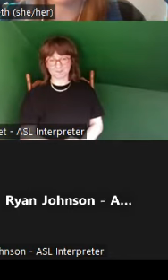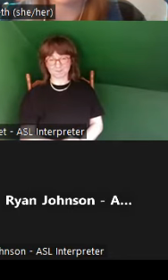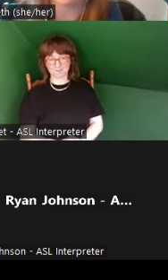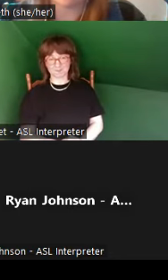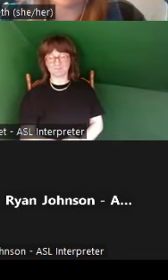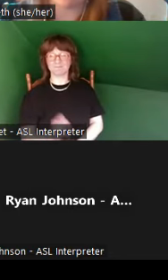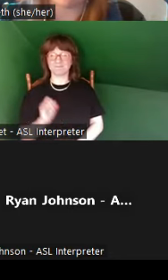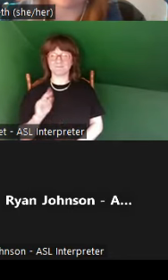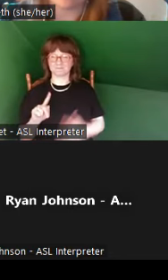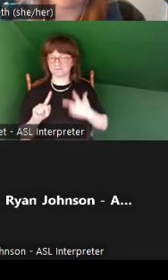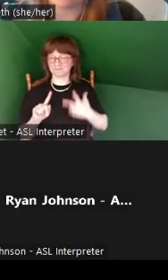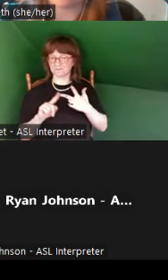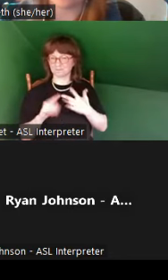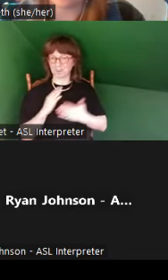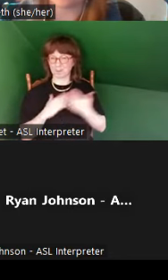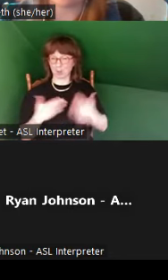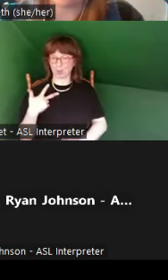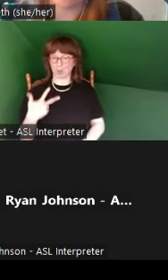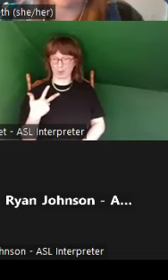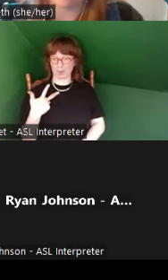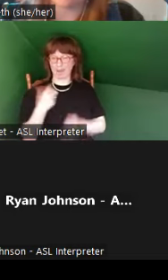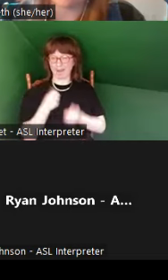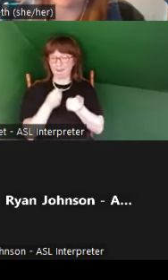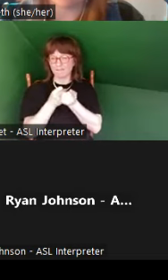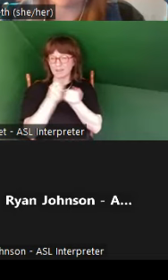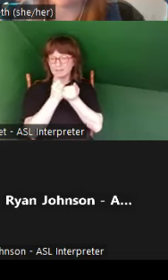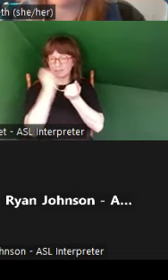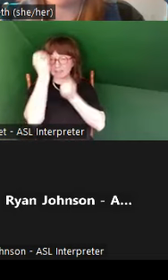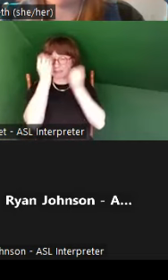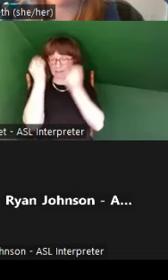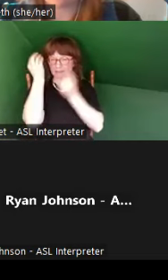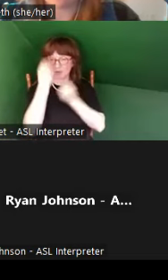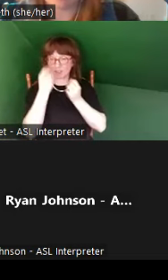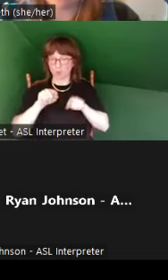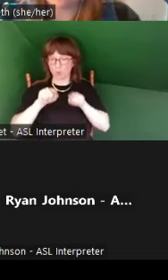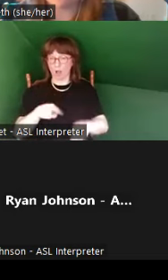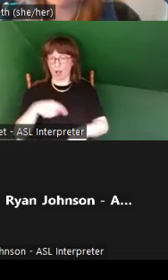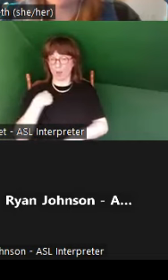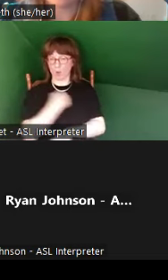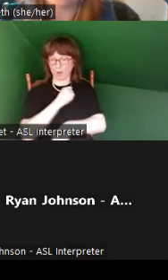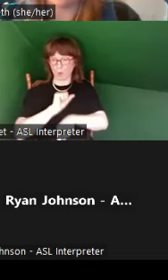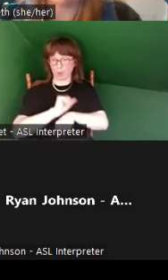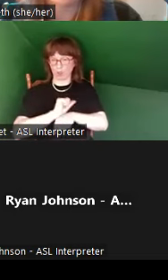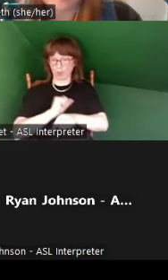All right, let's talk about advocacy considerations when we're working with survivors who've used resistive